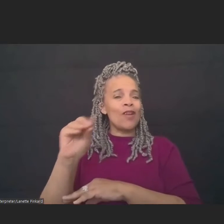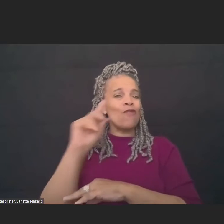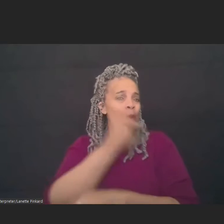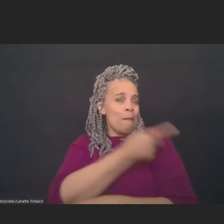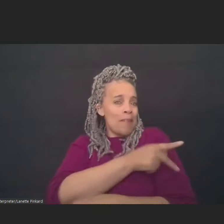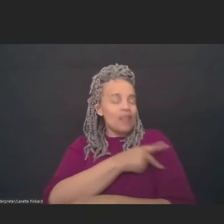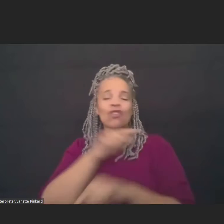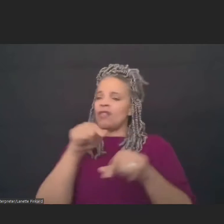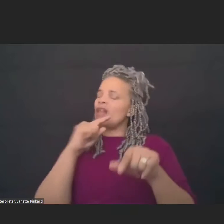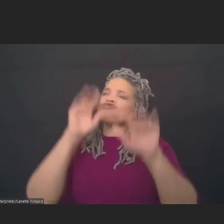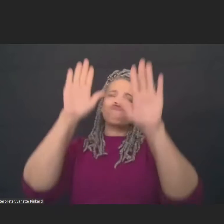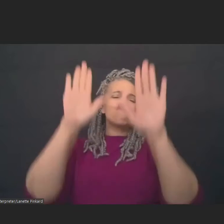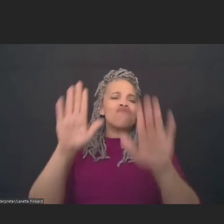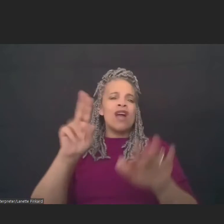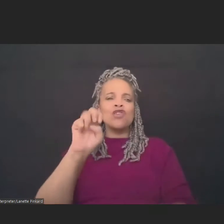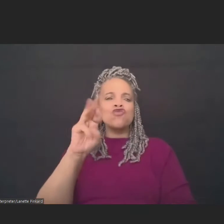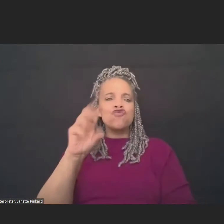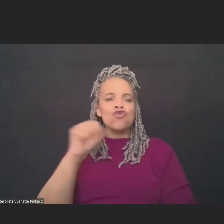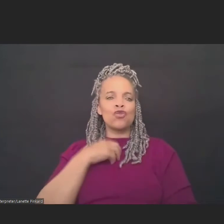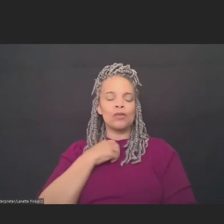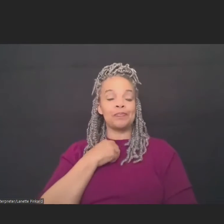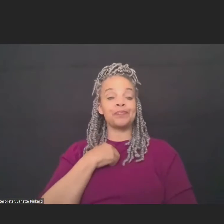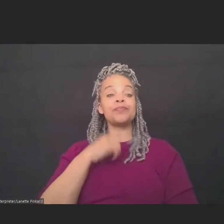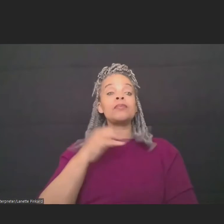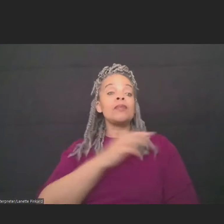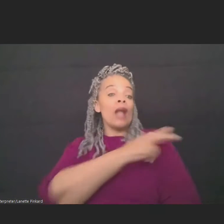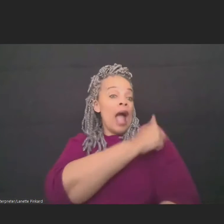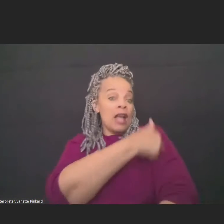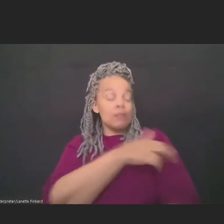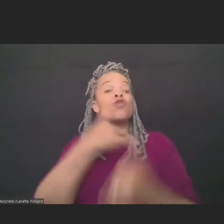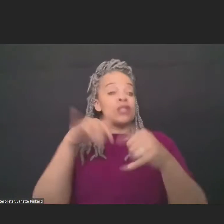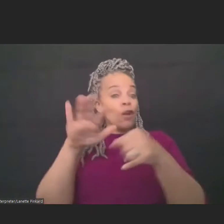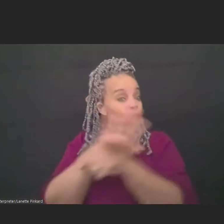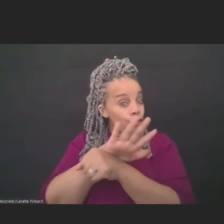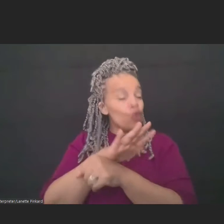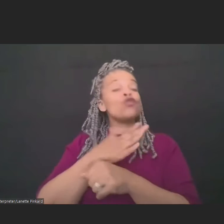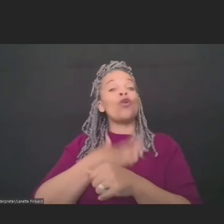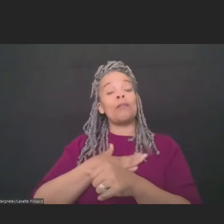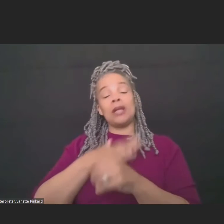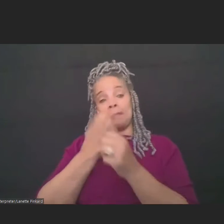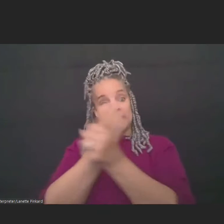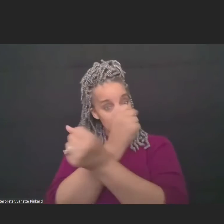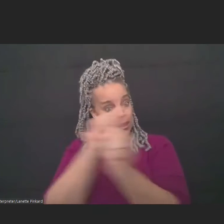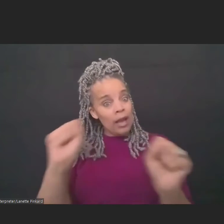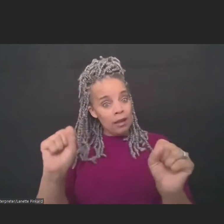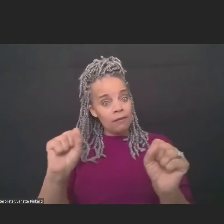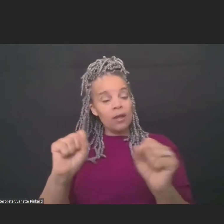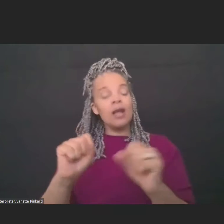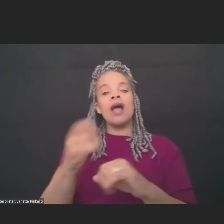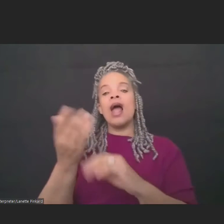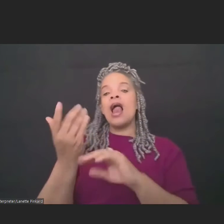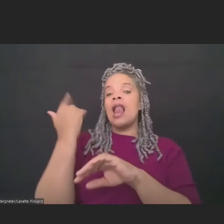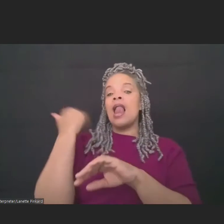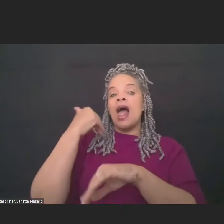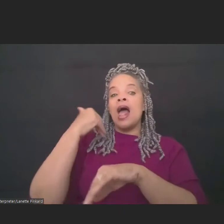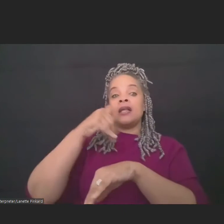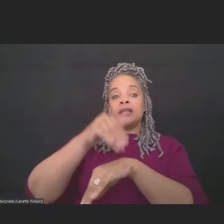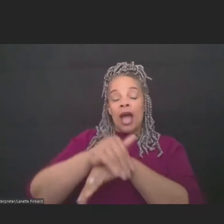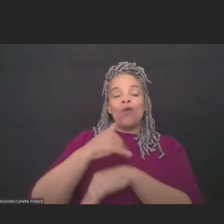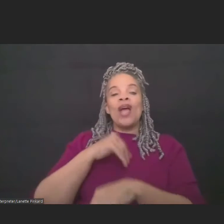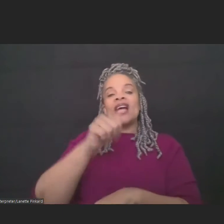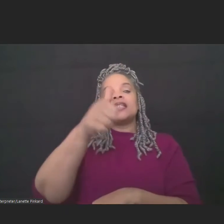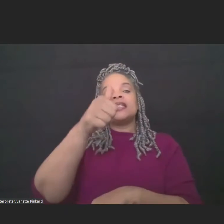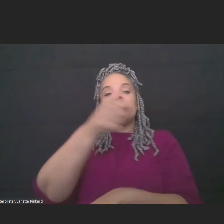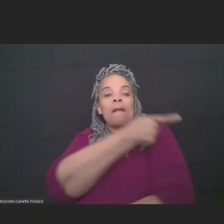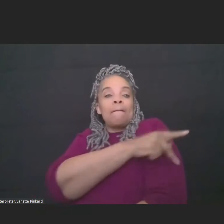great news. Our hospitals are still full, so be safe out there. Last night we had 10 patients